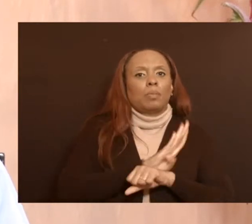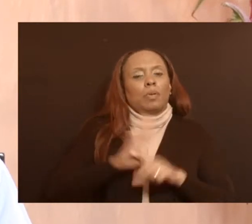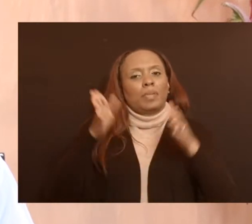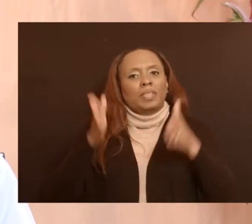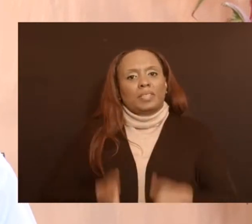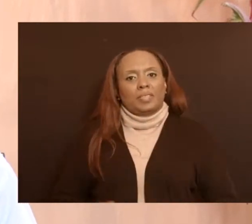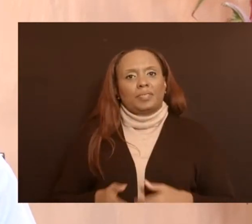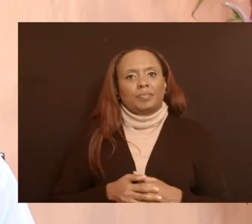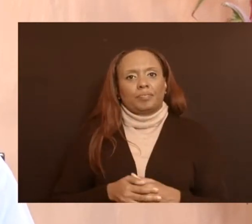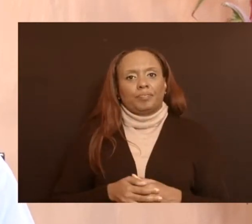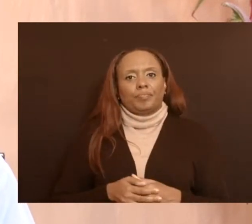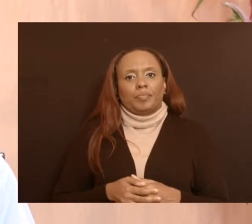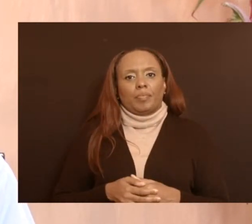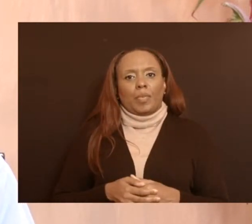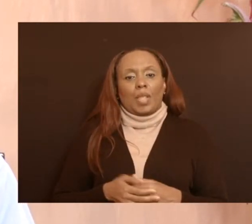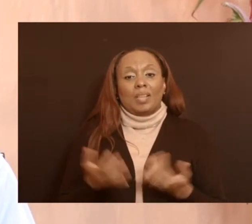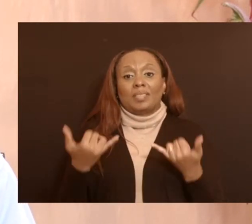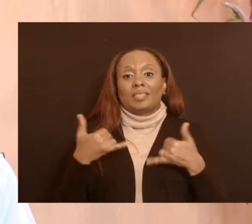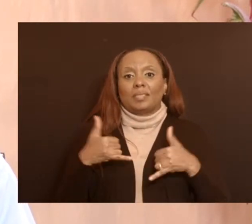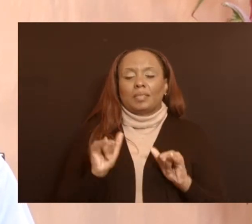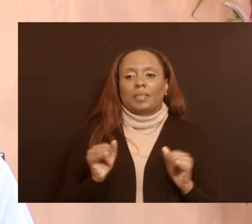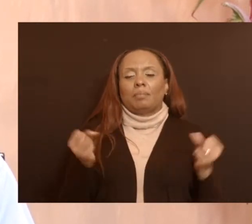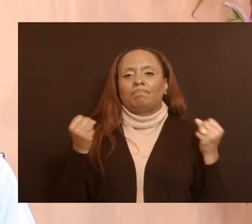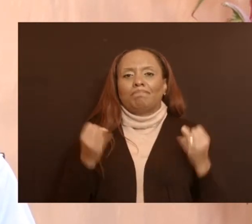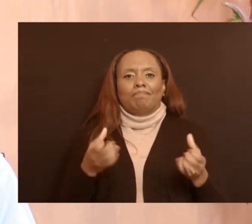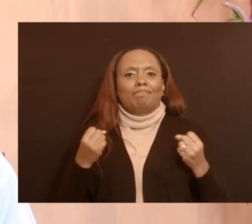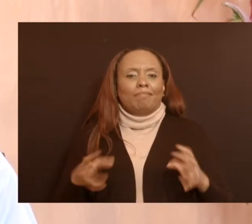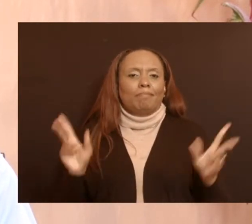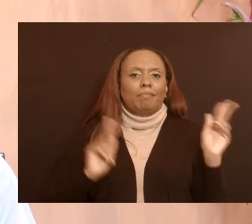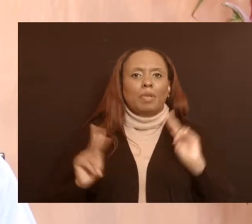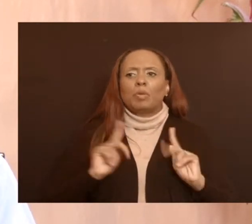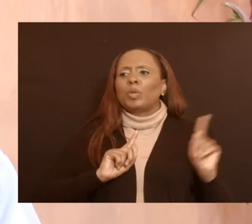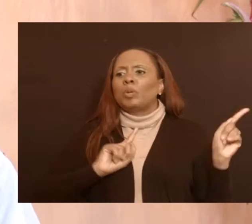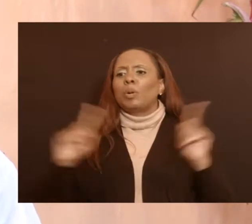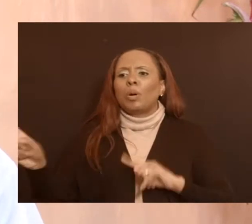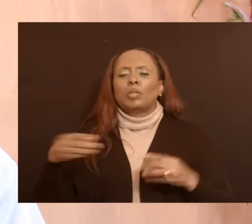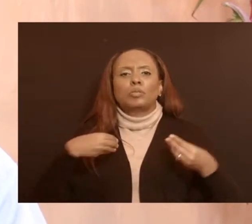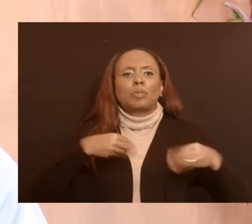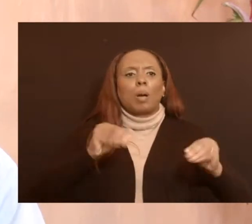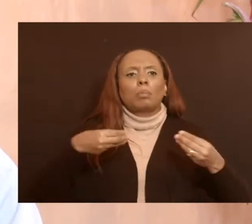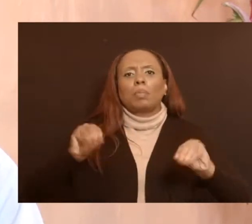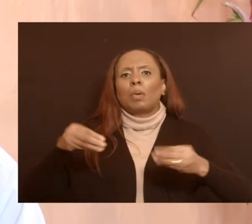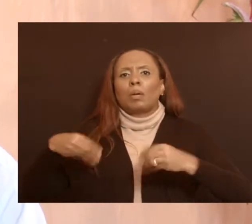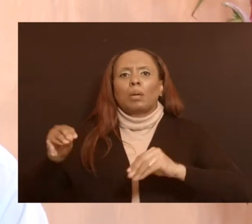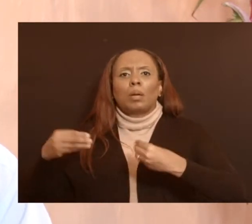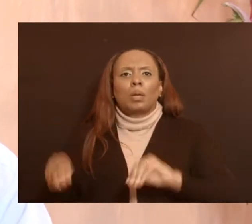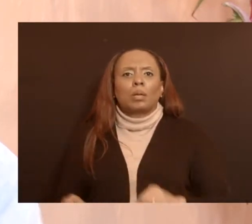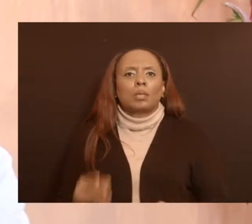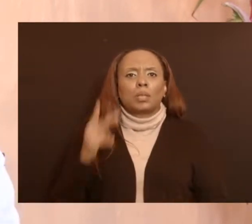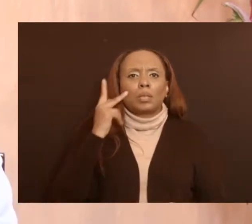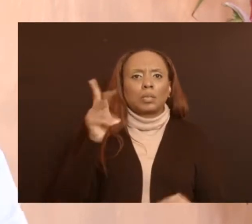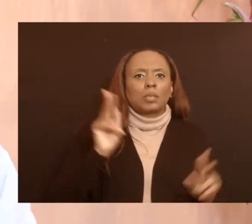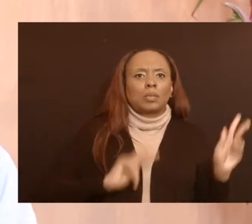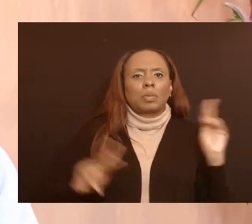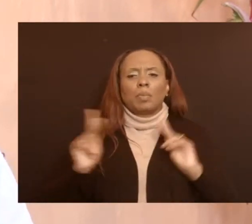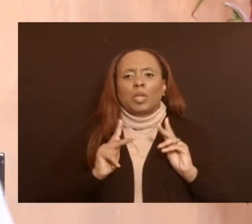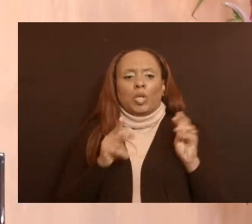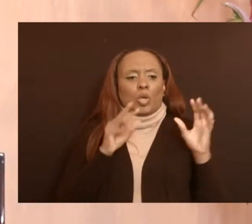There are still too many people who, when you go to shops and other places and even see people on the streets in